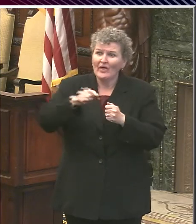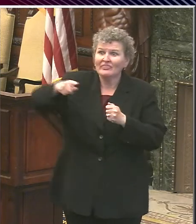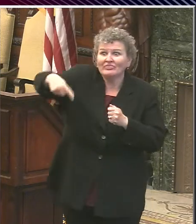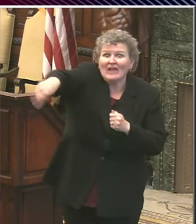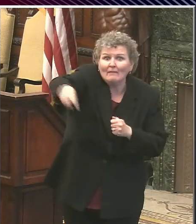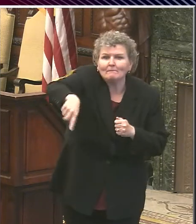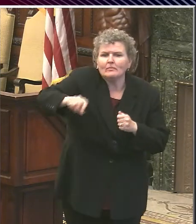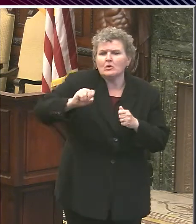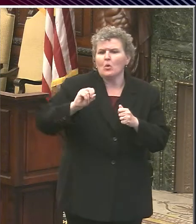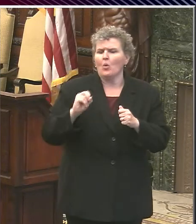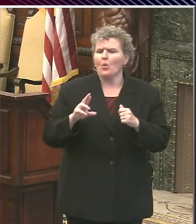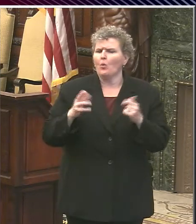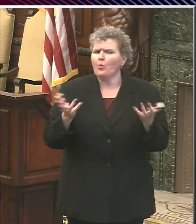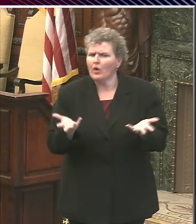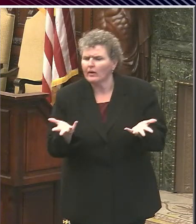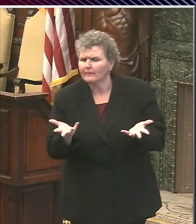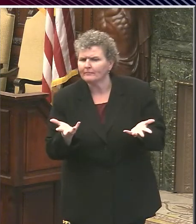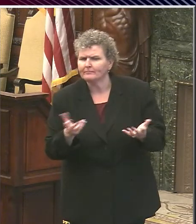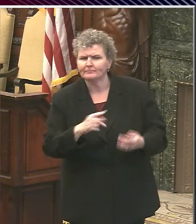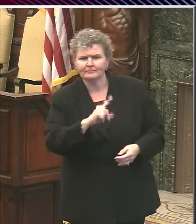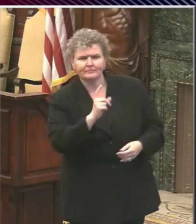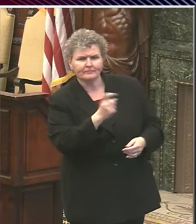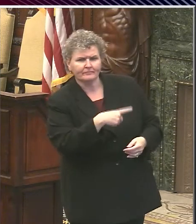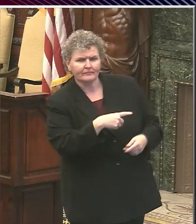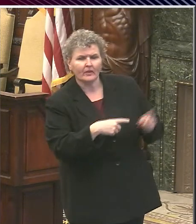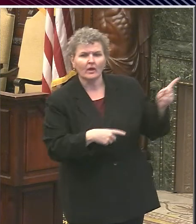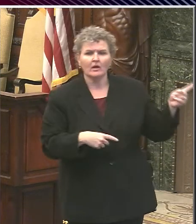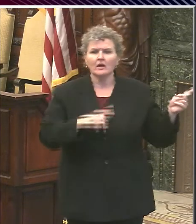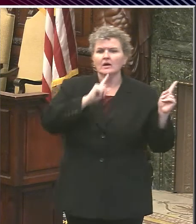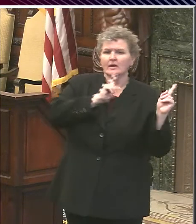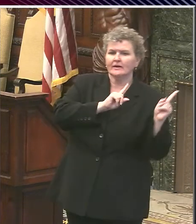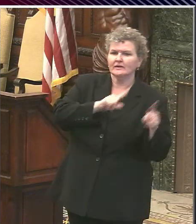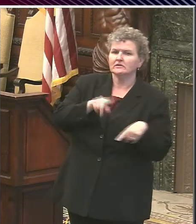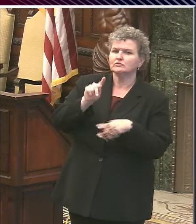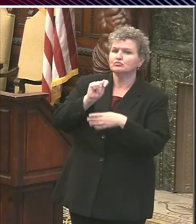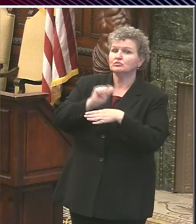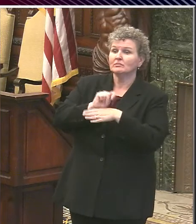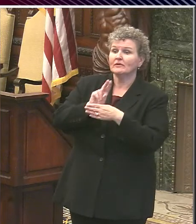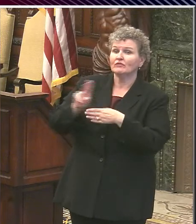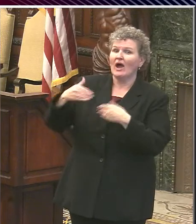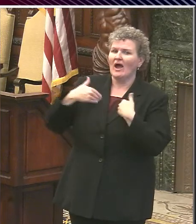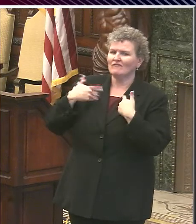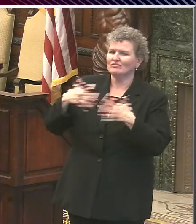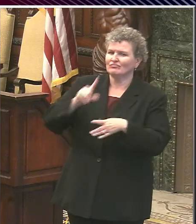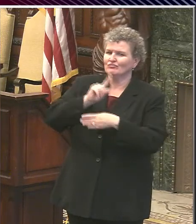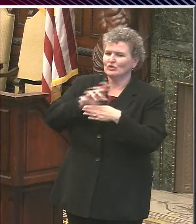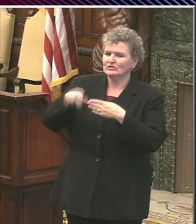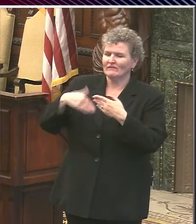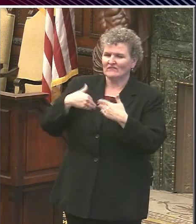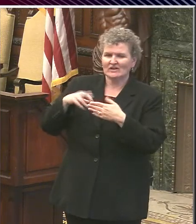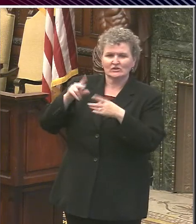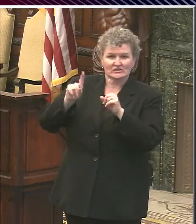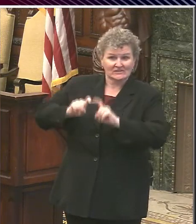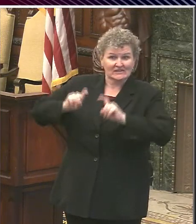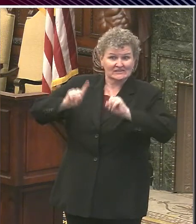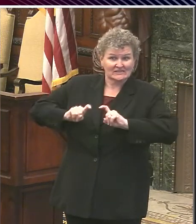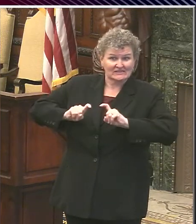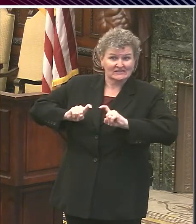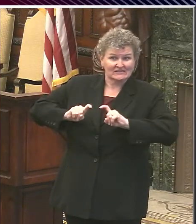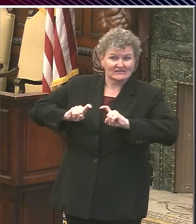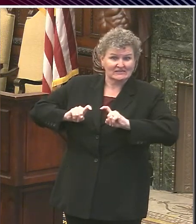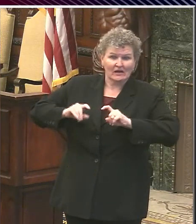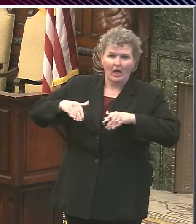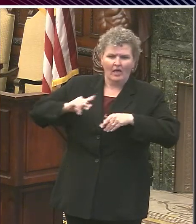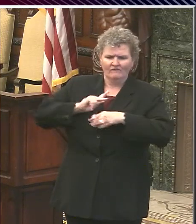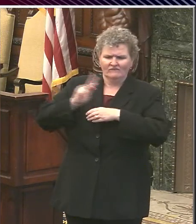working? Temple has received positive results on students that they have tested. And even if those students don't have a Philadelphia address,